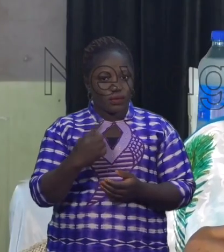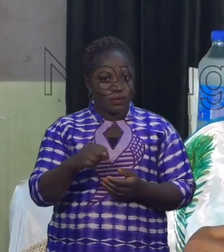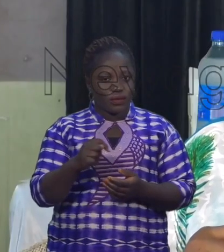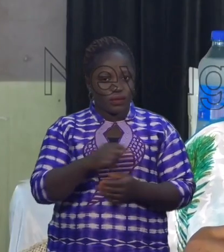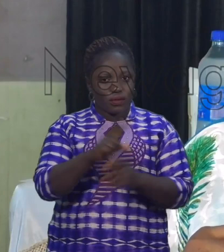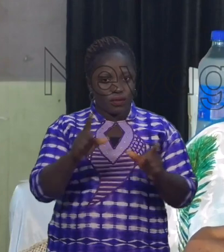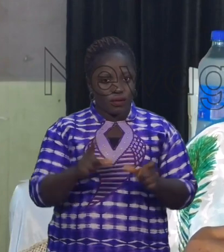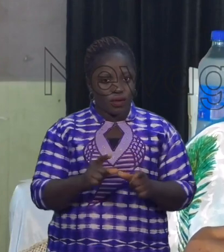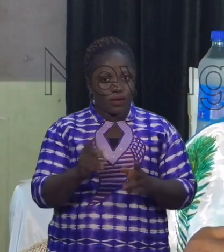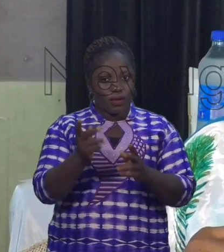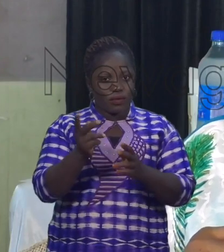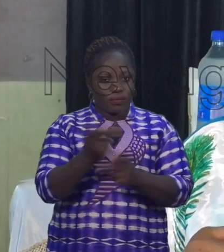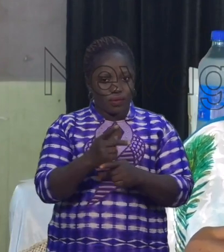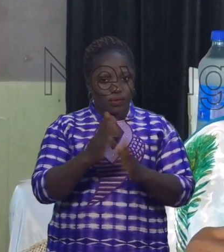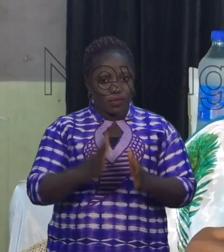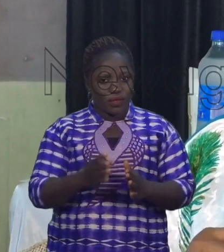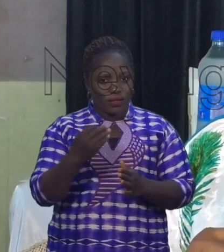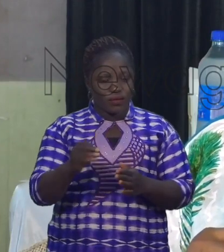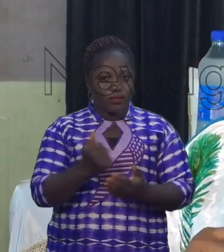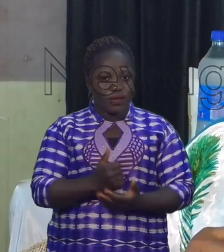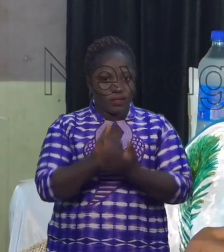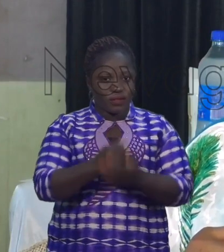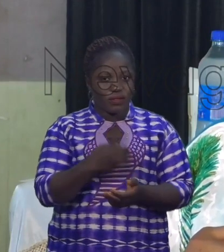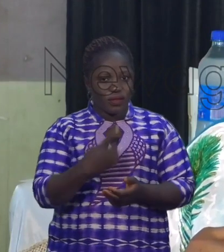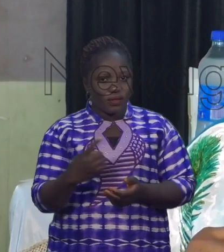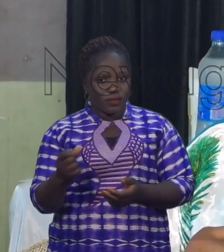The roadmap being developed is set